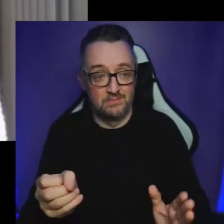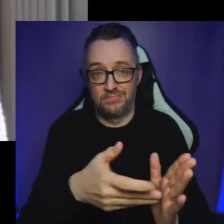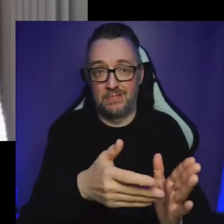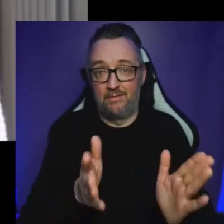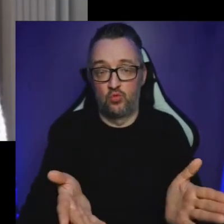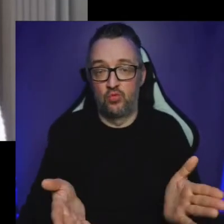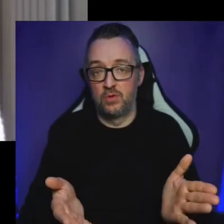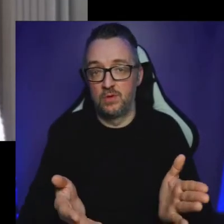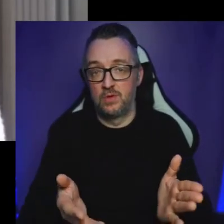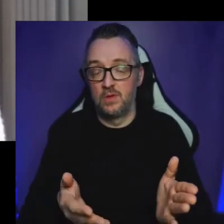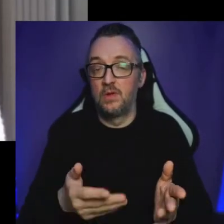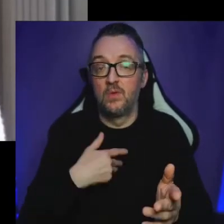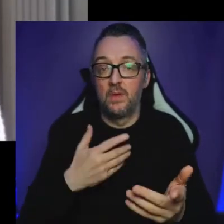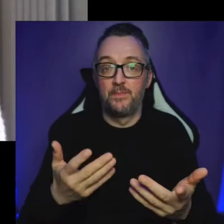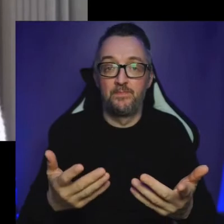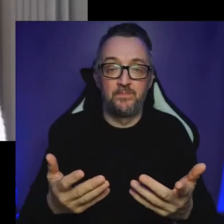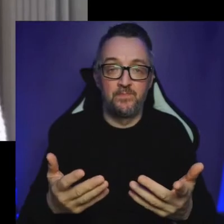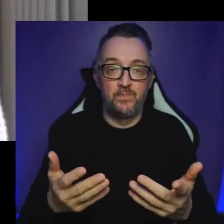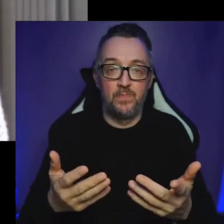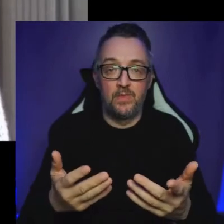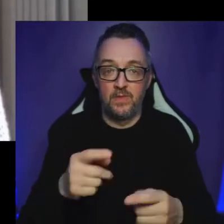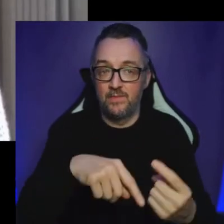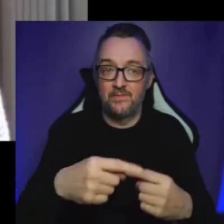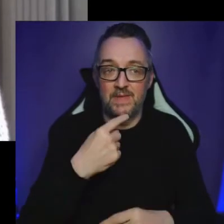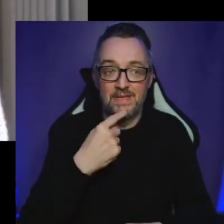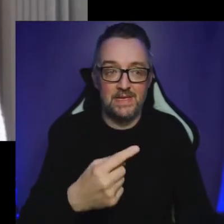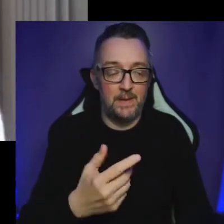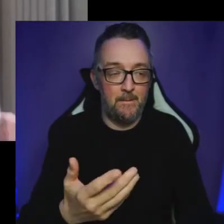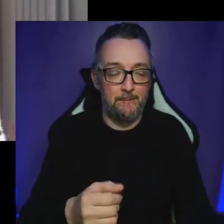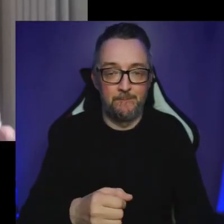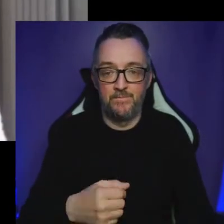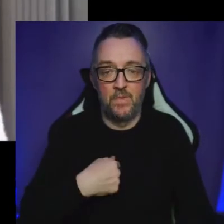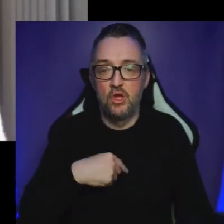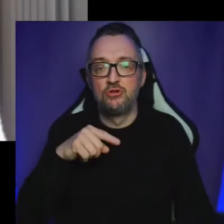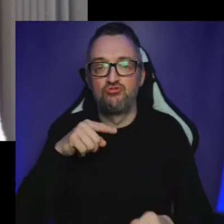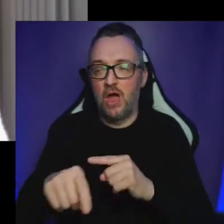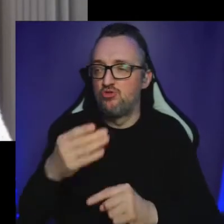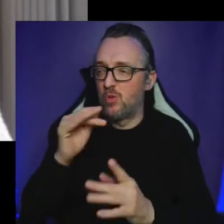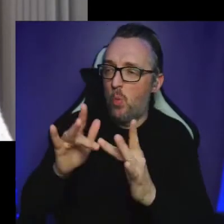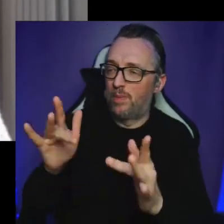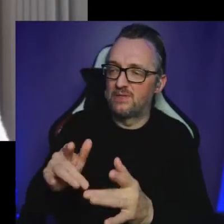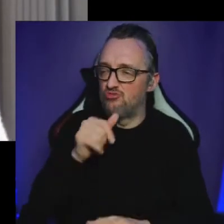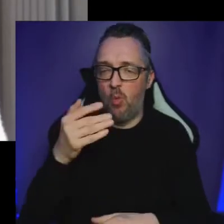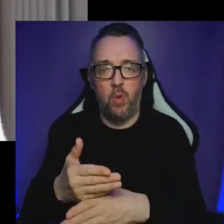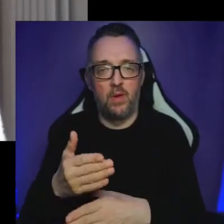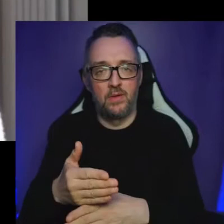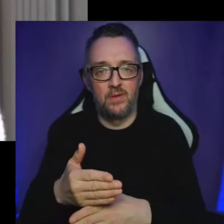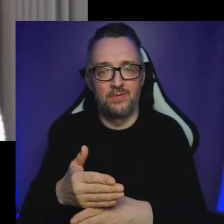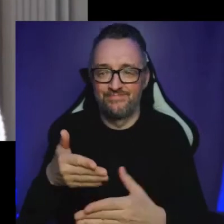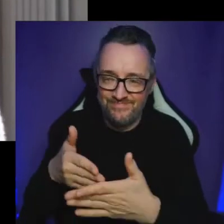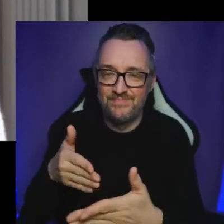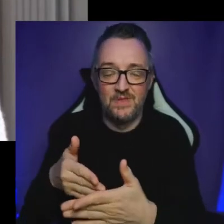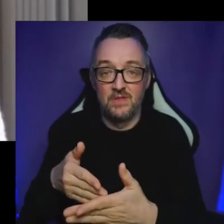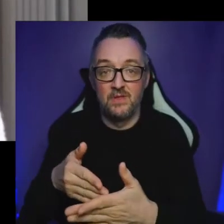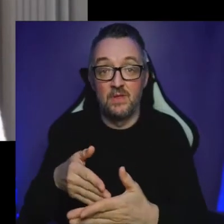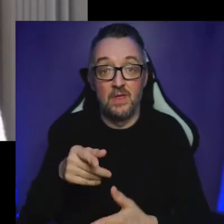mean, the more that we get that kind of says, well, actually, I was trying to use the site and I couldn't do that, and that's kind of